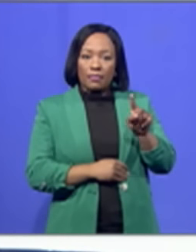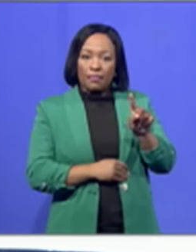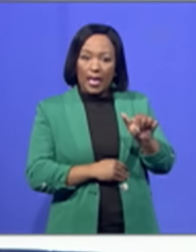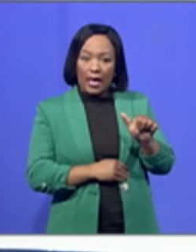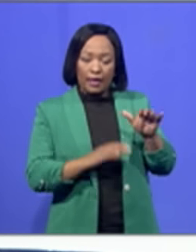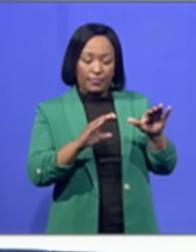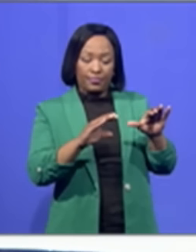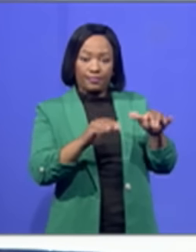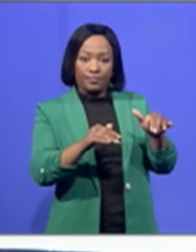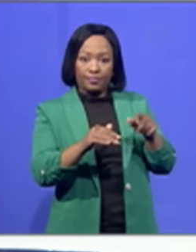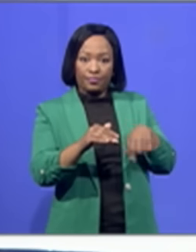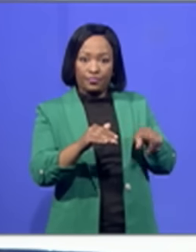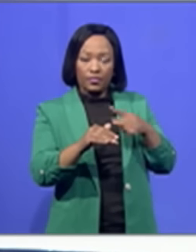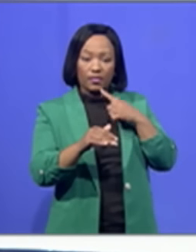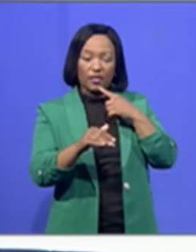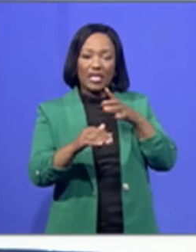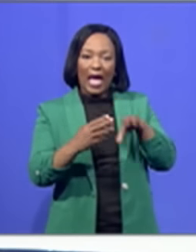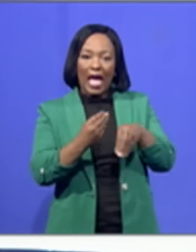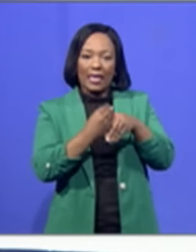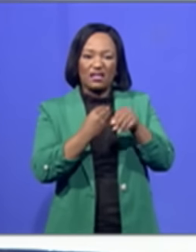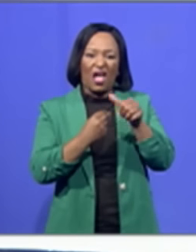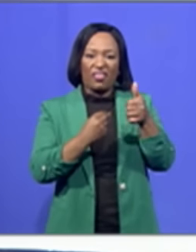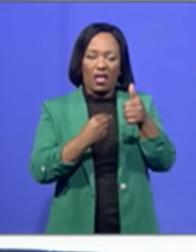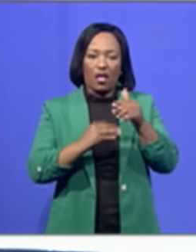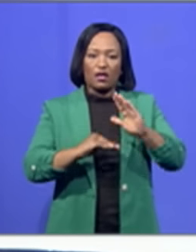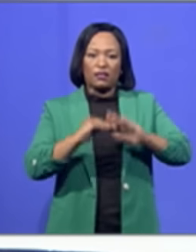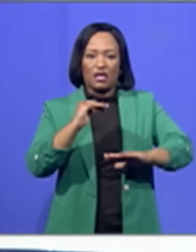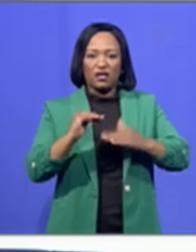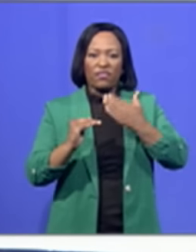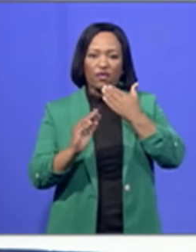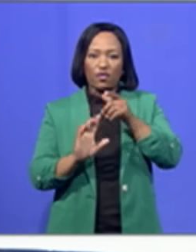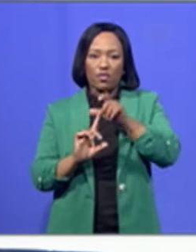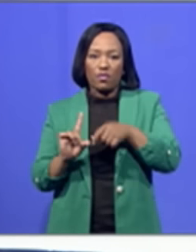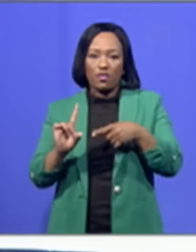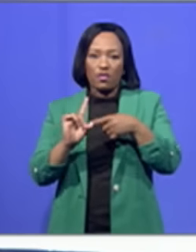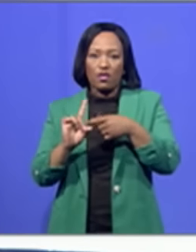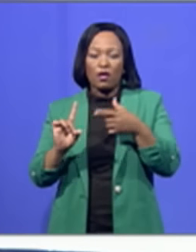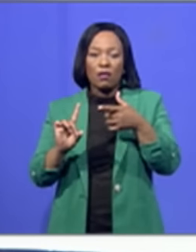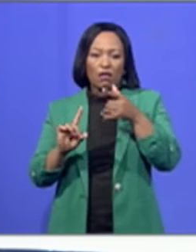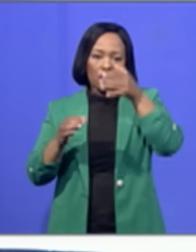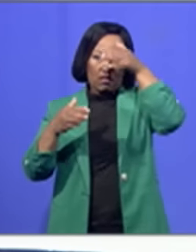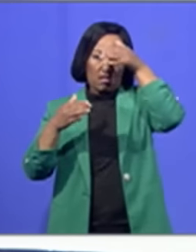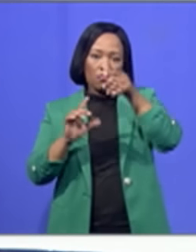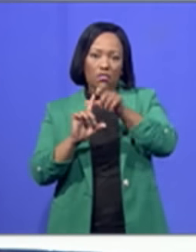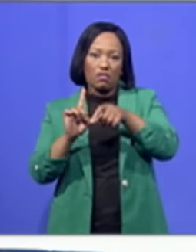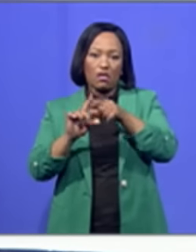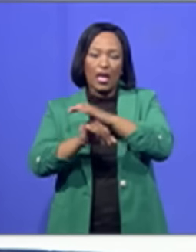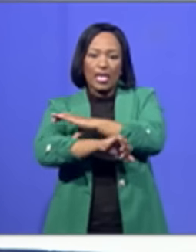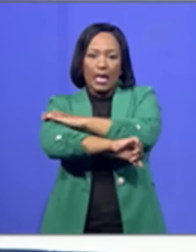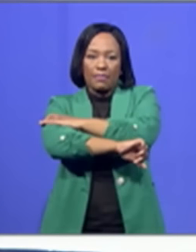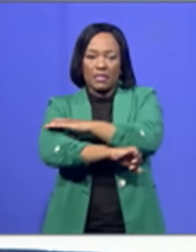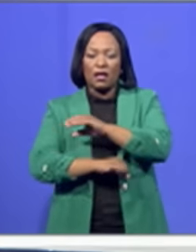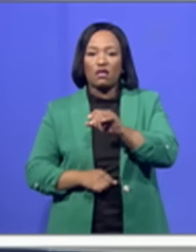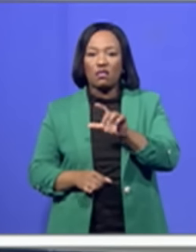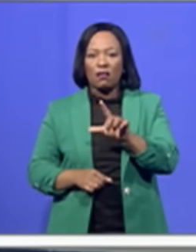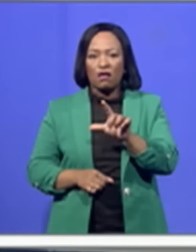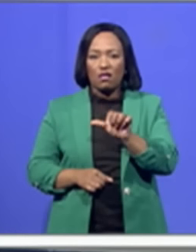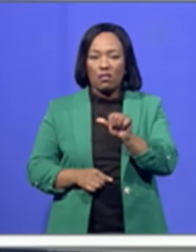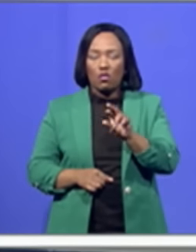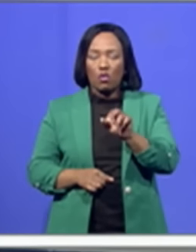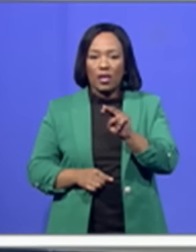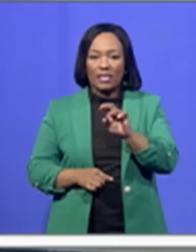le tlaleditše molato wa bobedi wa go leka go timeletša molato wa polao kgatlhanong le setsebi sa forensic mokapotene Lawrence Mogotlwe.